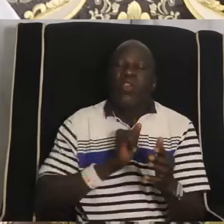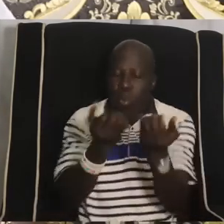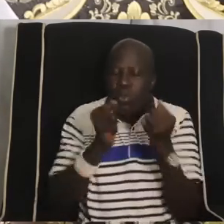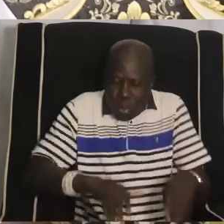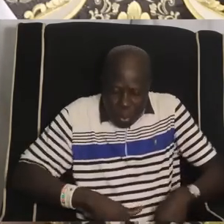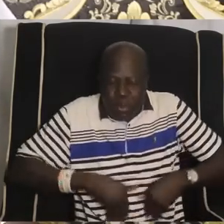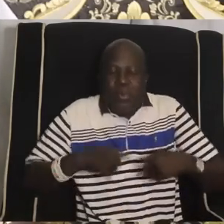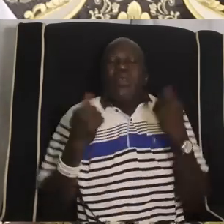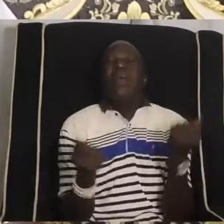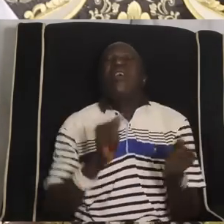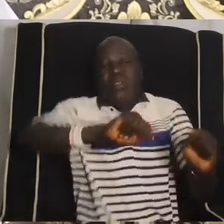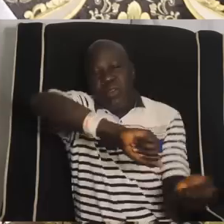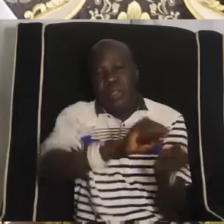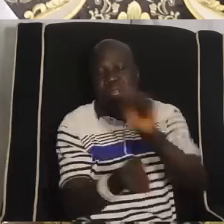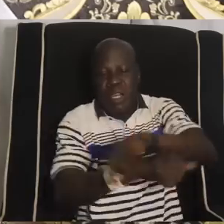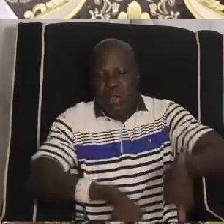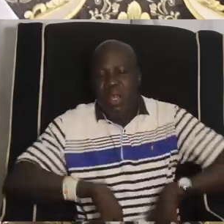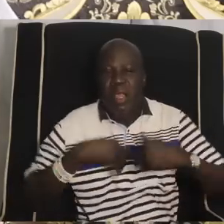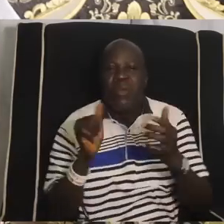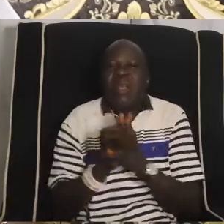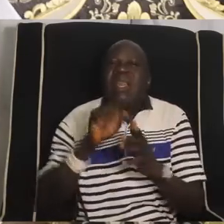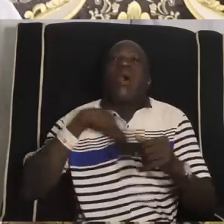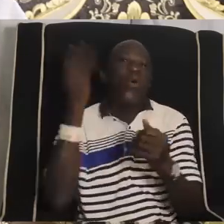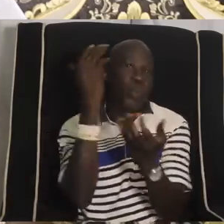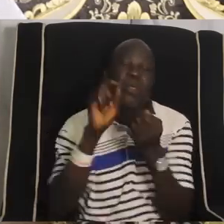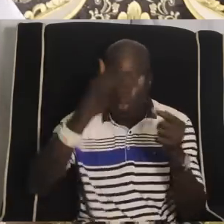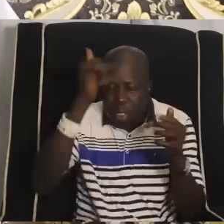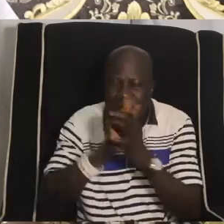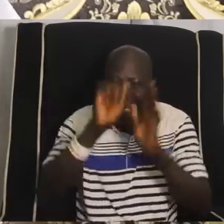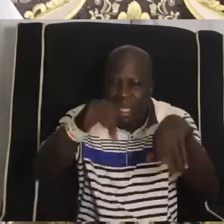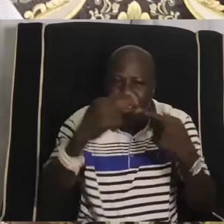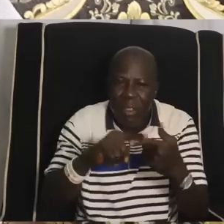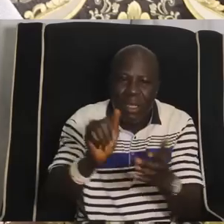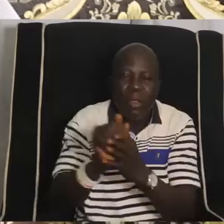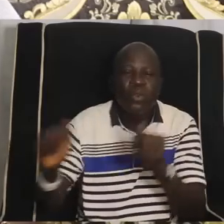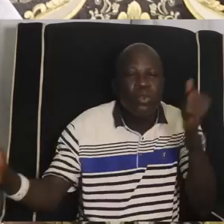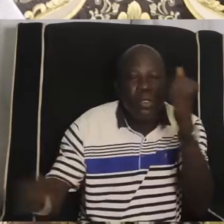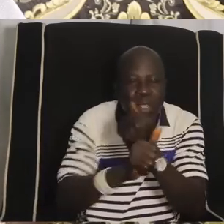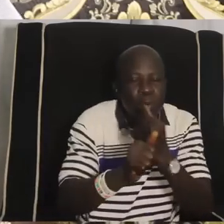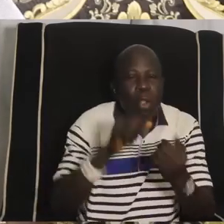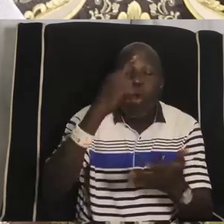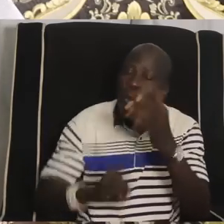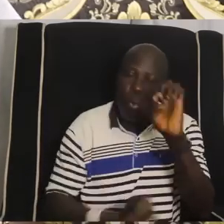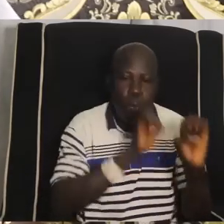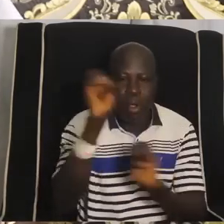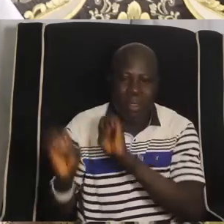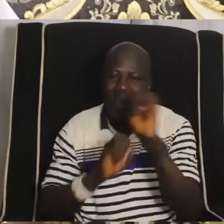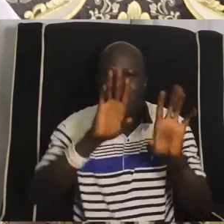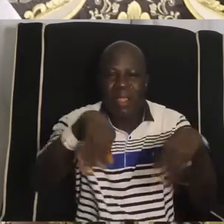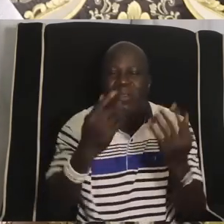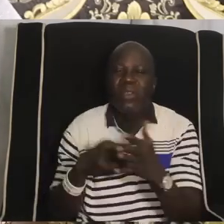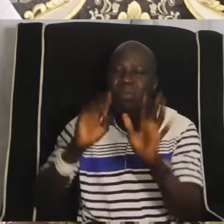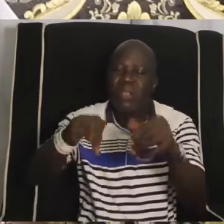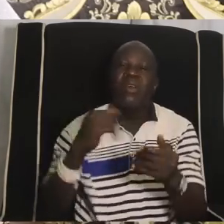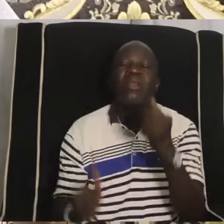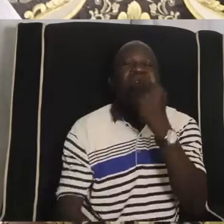pada. You must get prepared to turn a new leaf. Because of what can lead to destruction. Oh, God, and whatsoever that